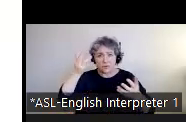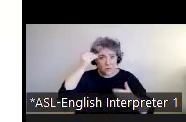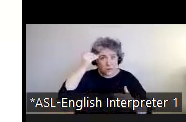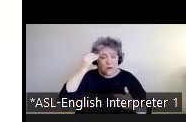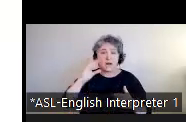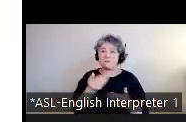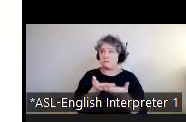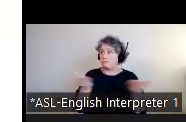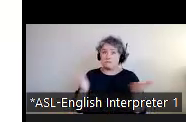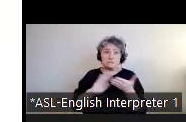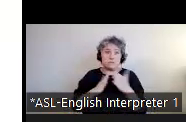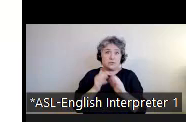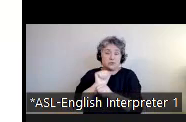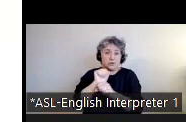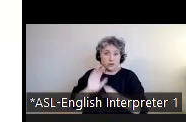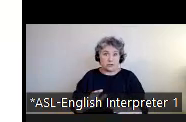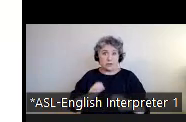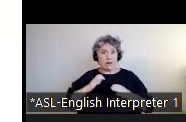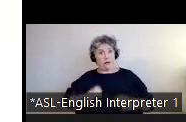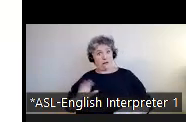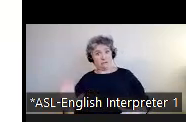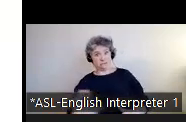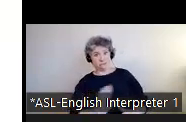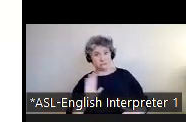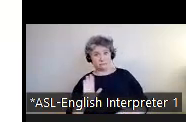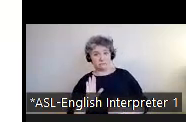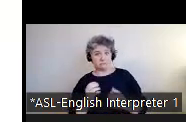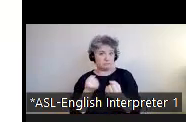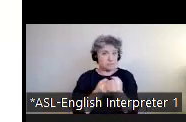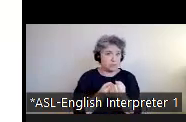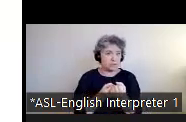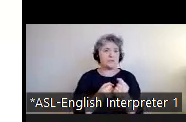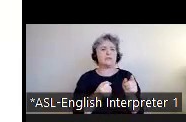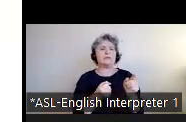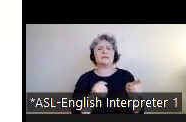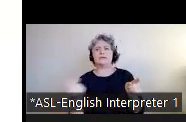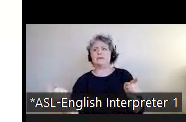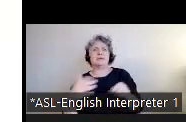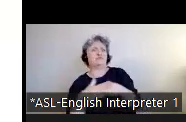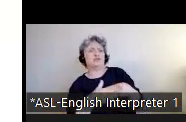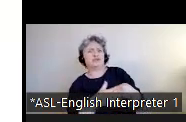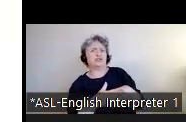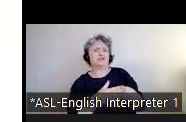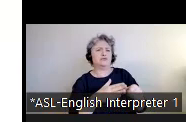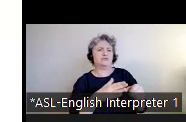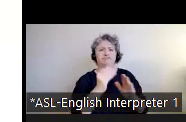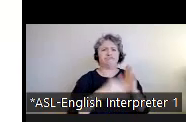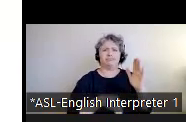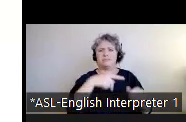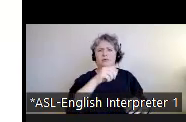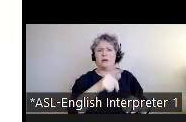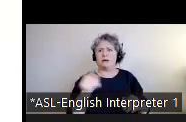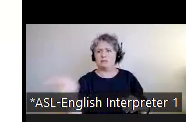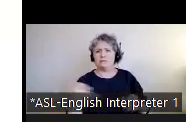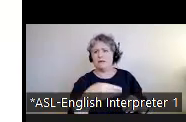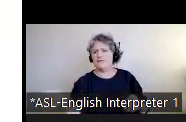community worker and you're supporting someone who is being pressured into having a power of attorney or who wants to have more information on it. So this